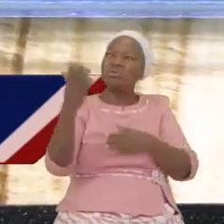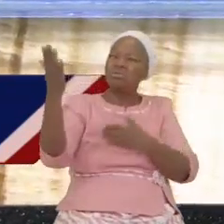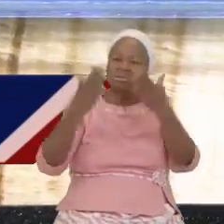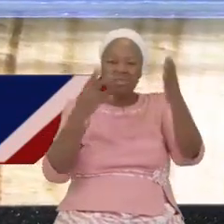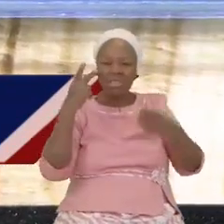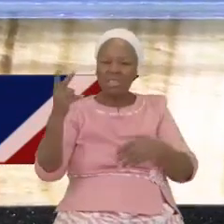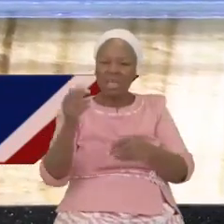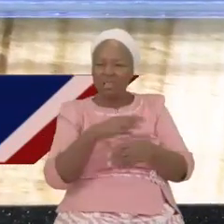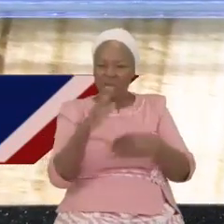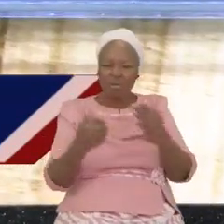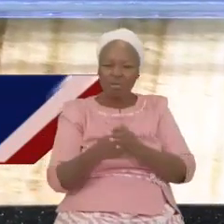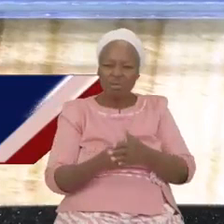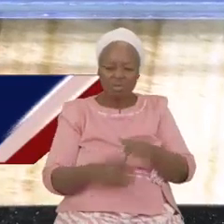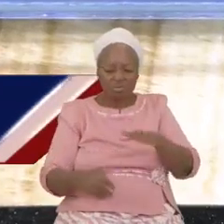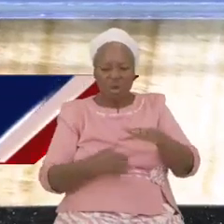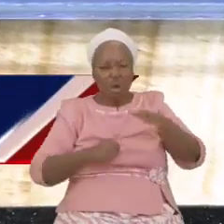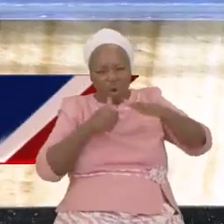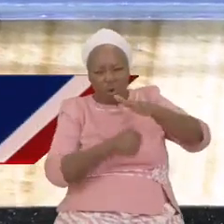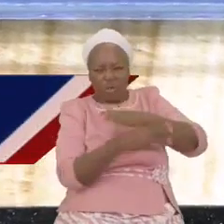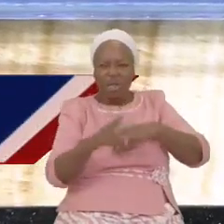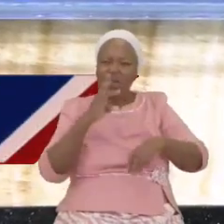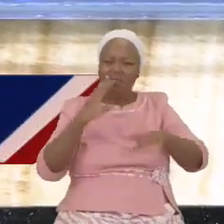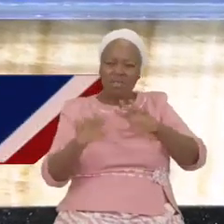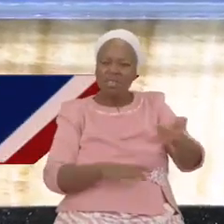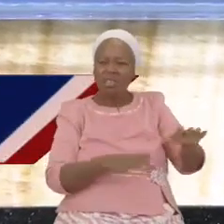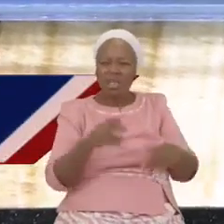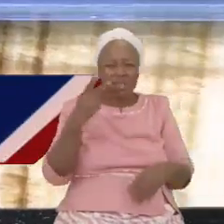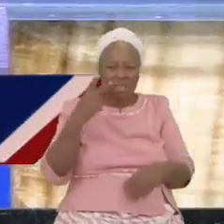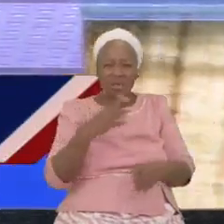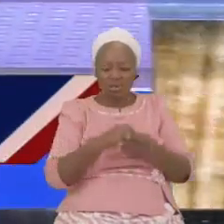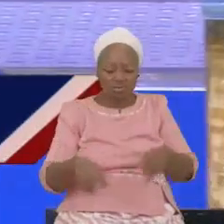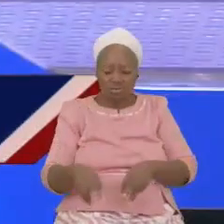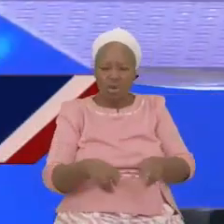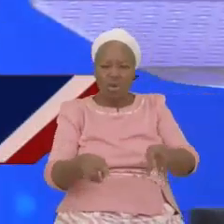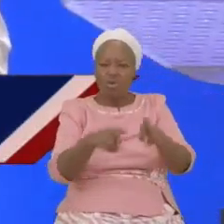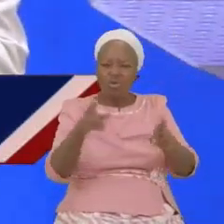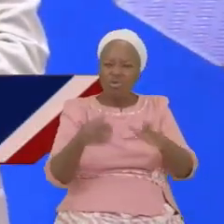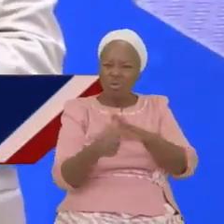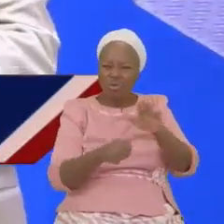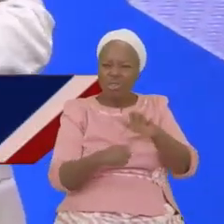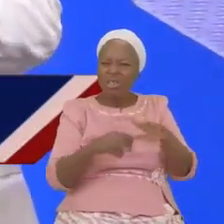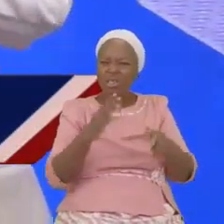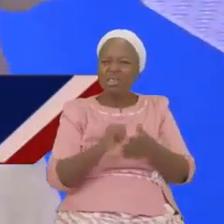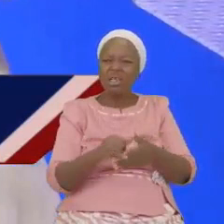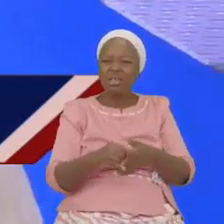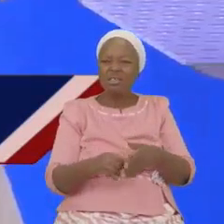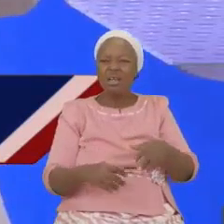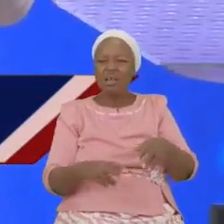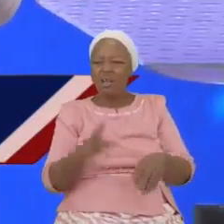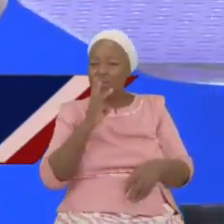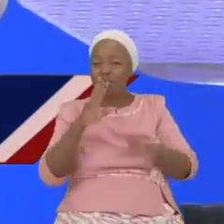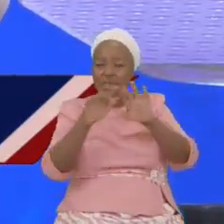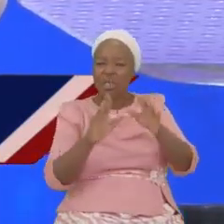under the sea bridges or roads, and all those, the wisdom of men that